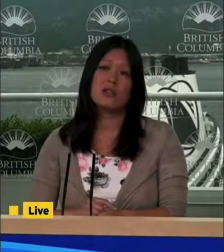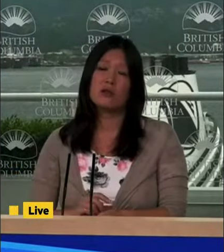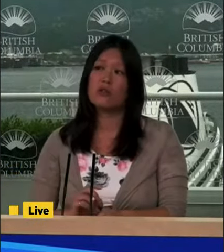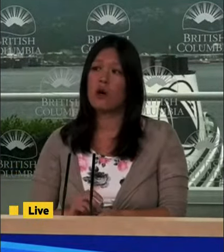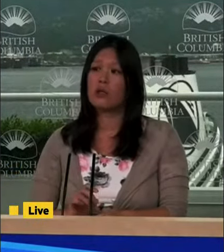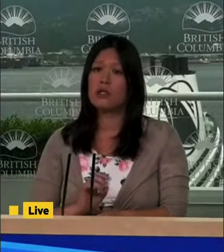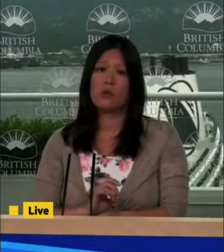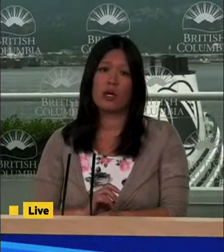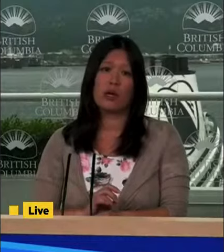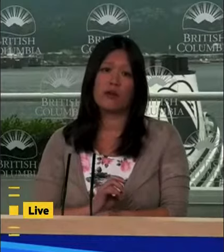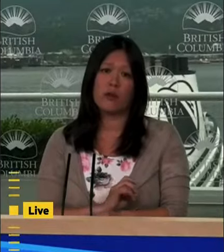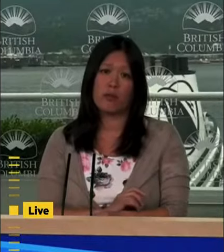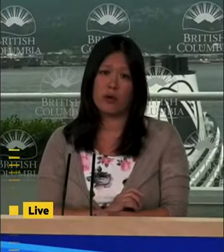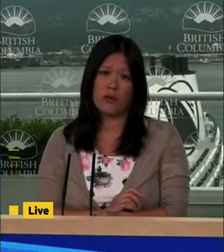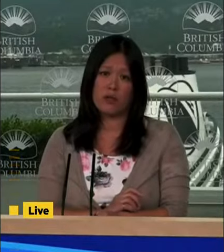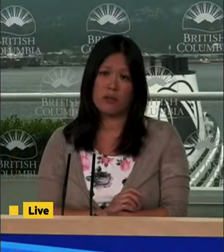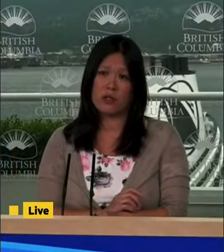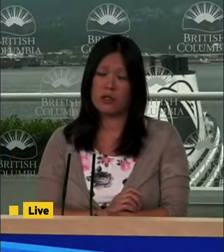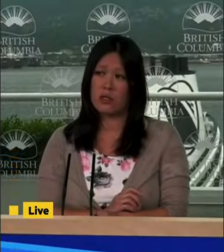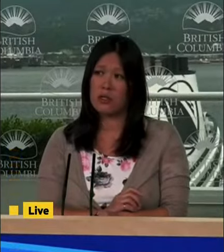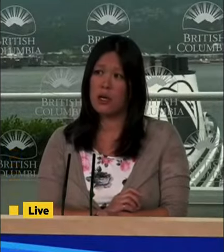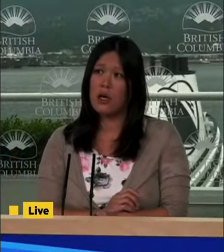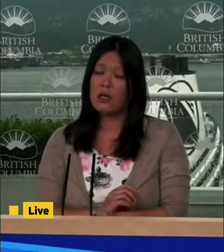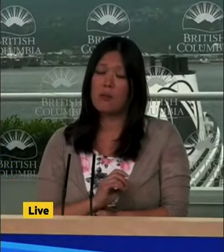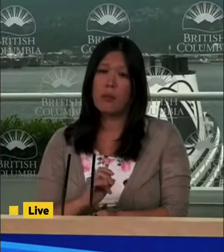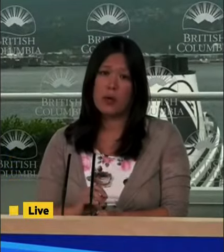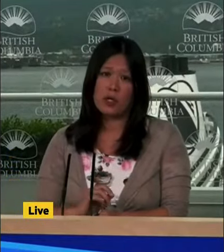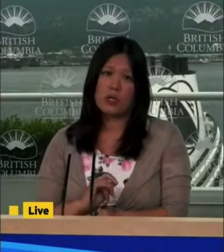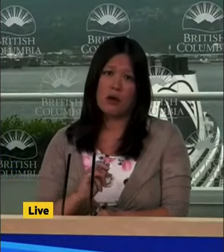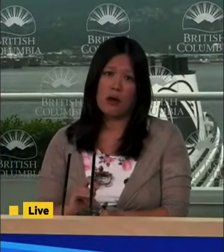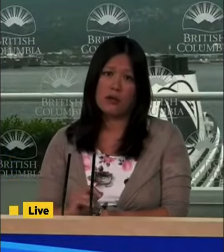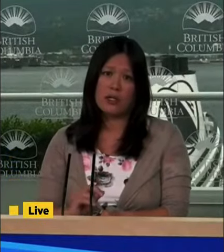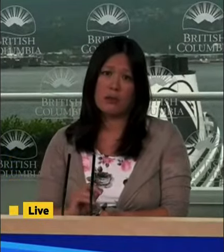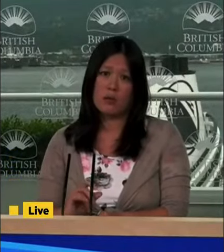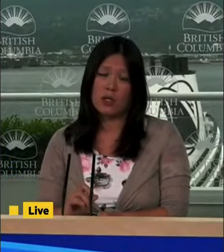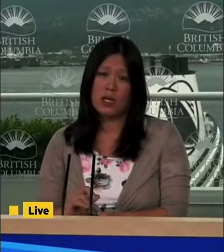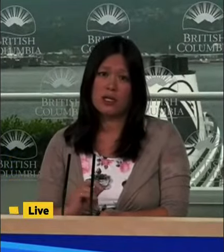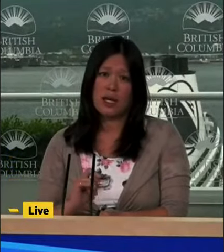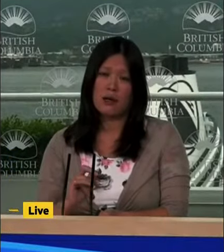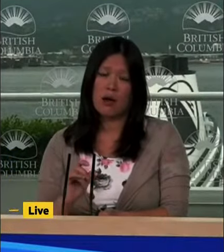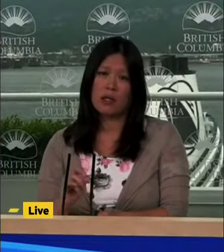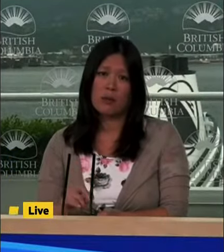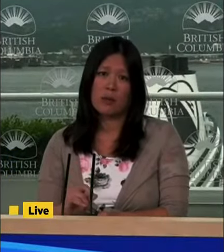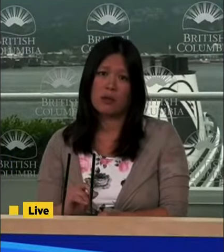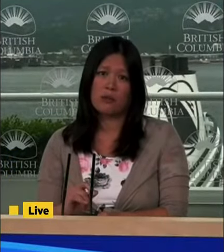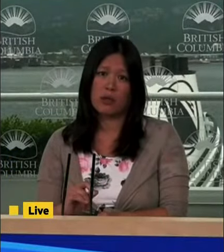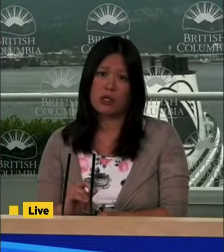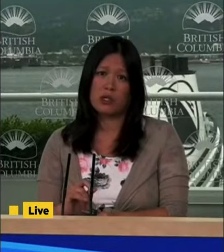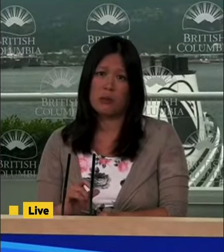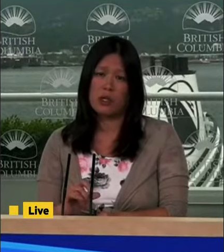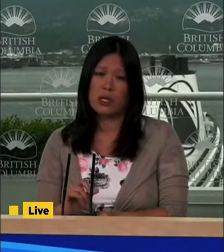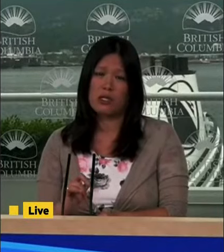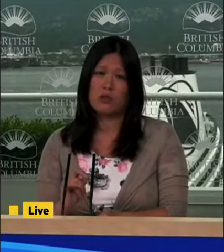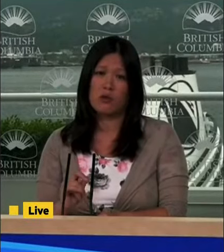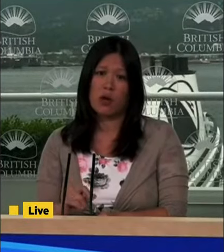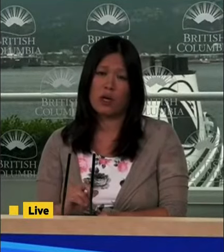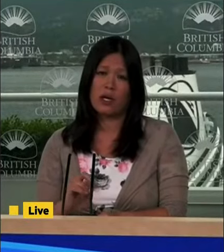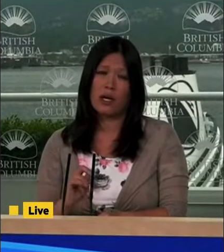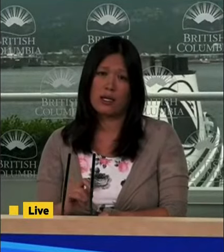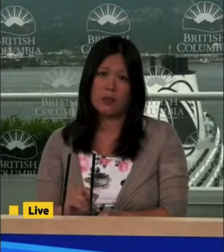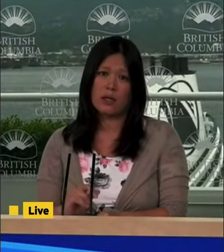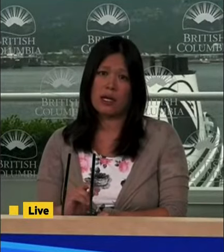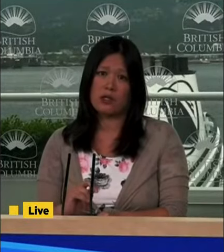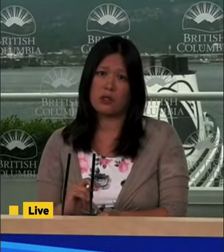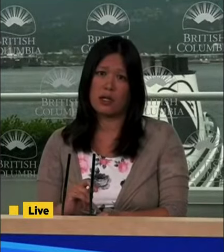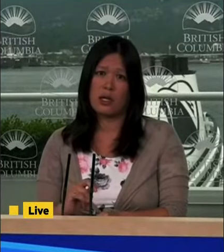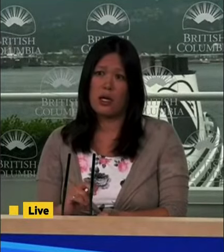while they are still struggling to recover from previous emergencies. The burden on these communities and on the people of British Columbia is